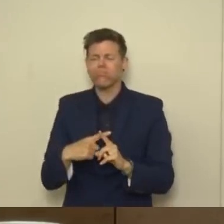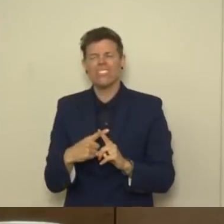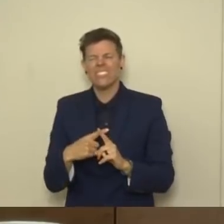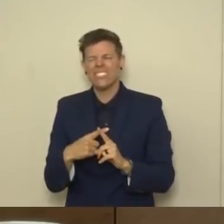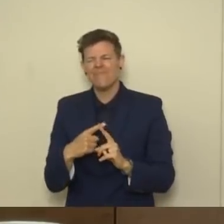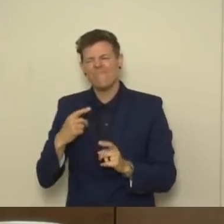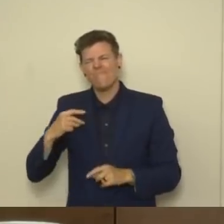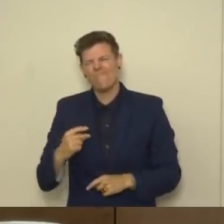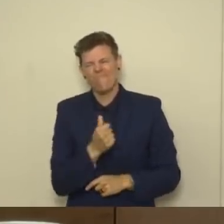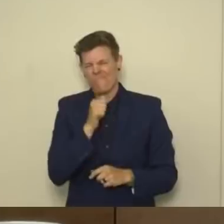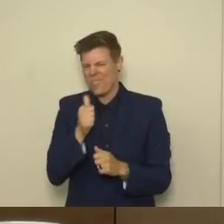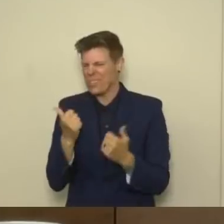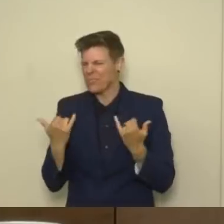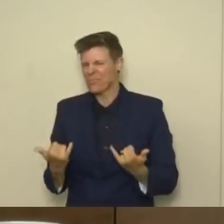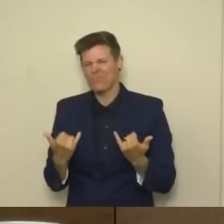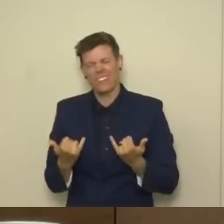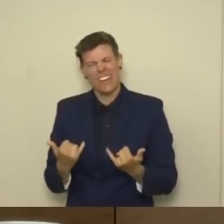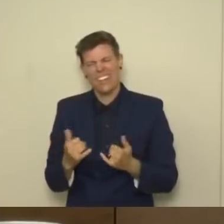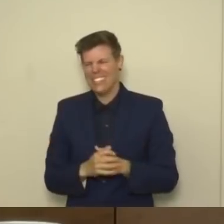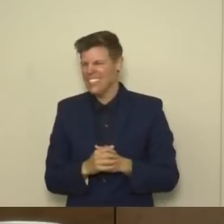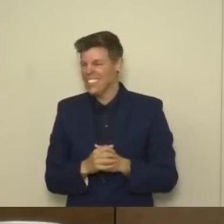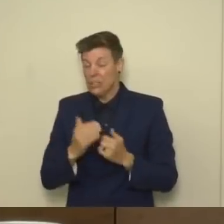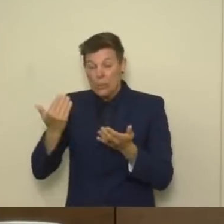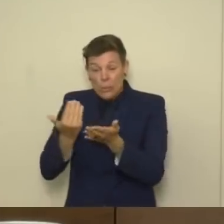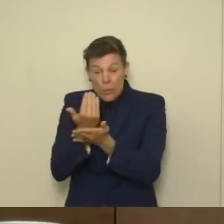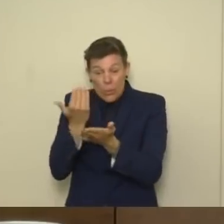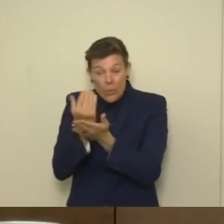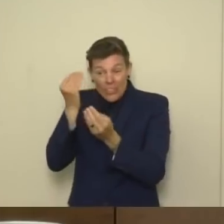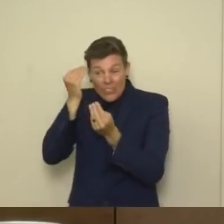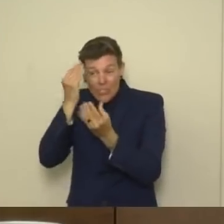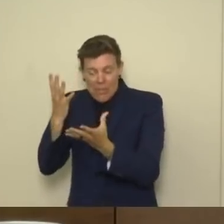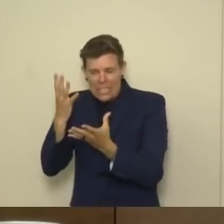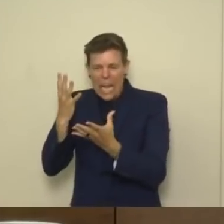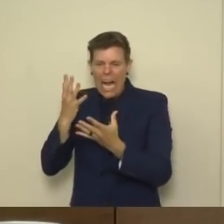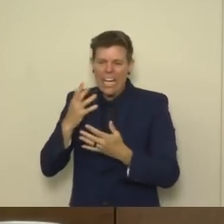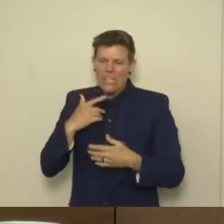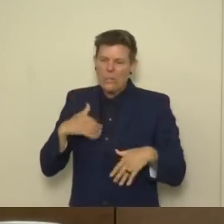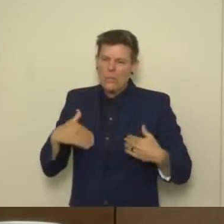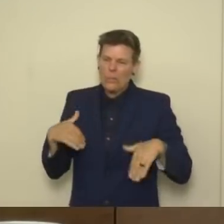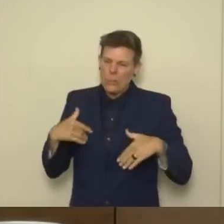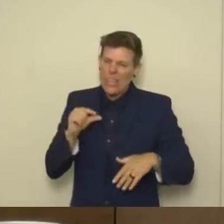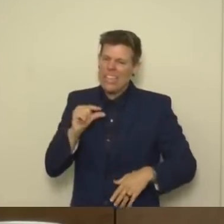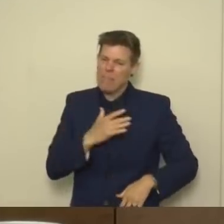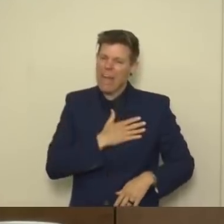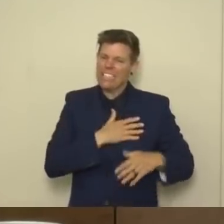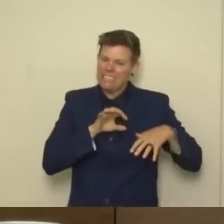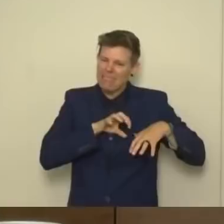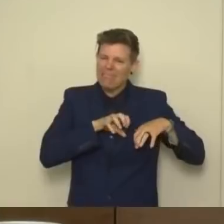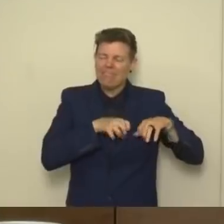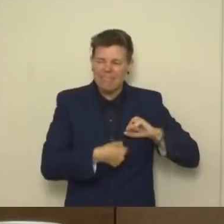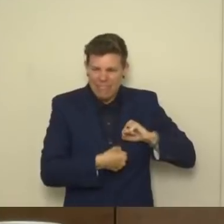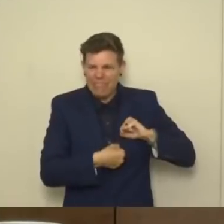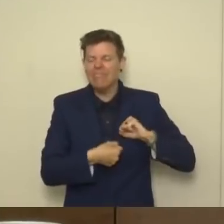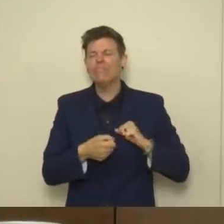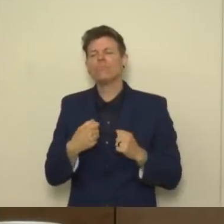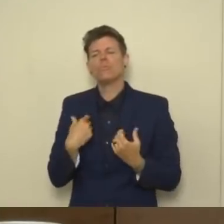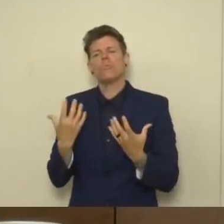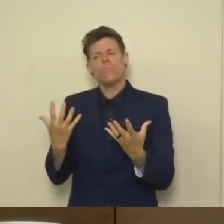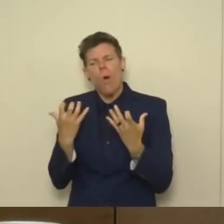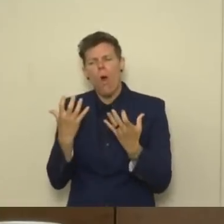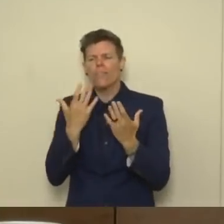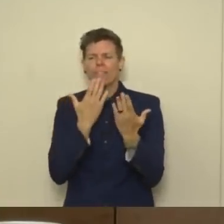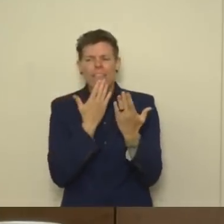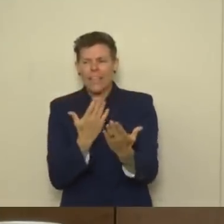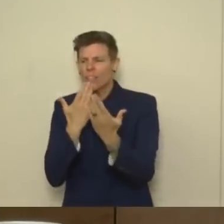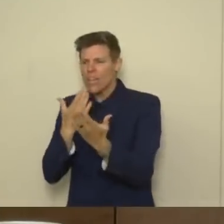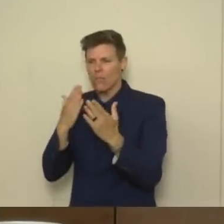we've got case updates that give me pause. But as we get there, I want to thank President Rick Bailey from Northern New